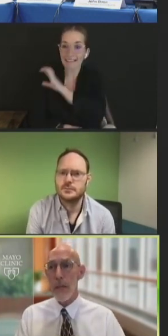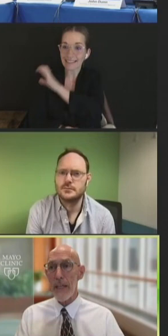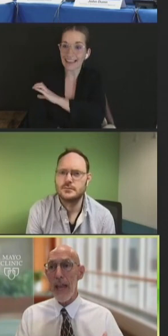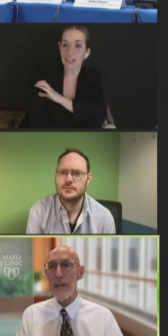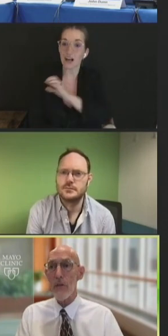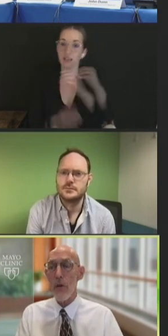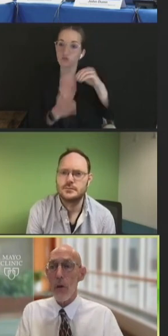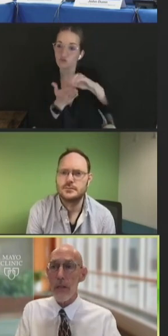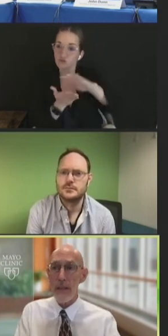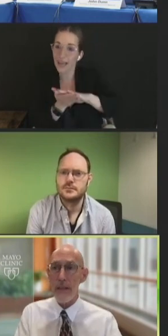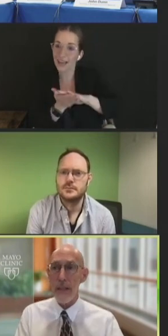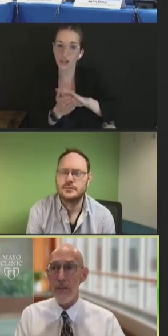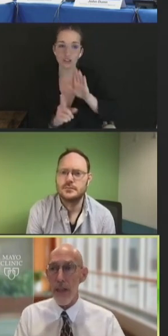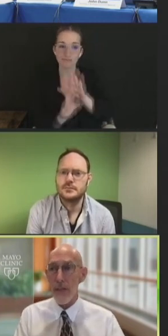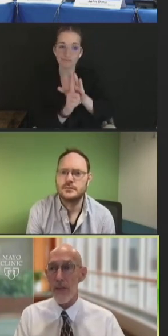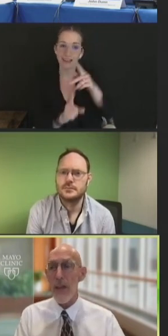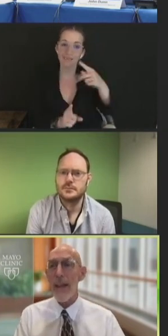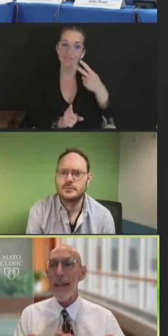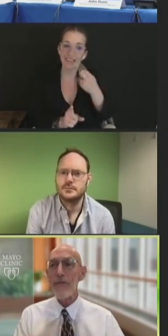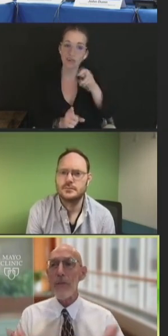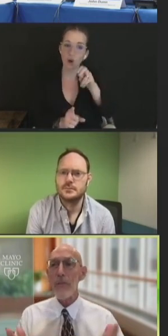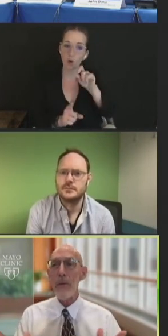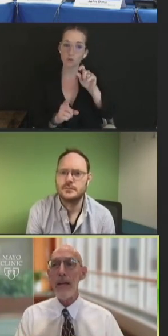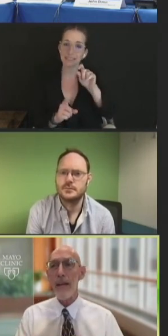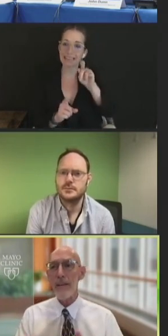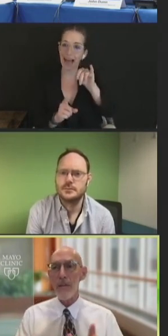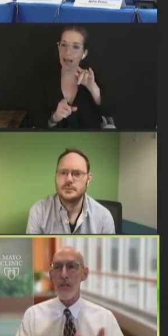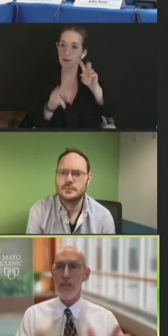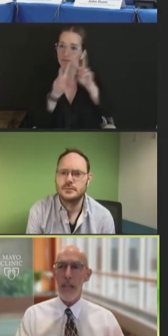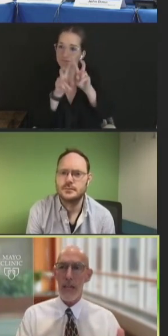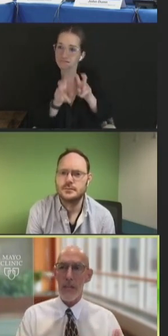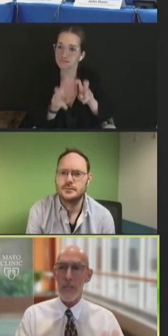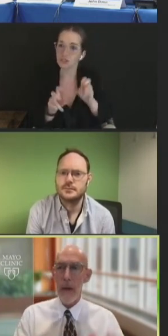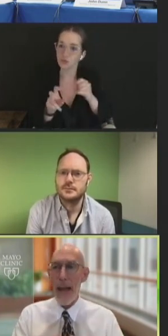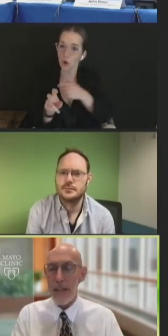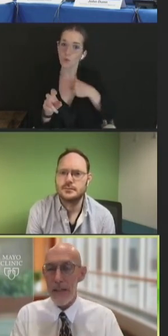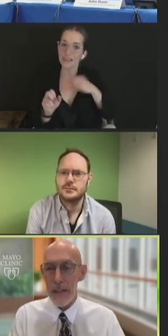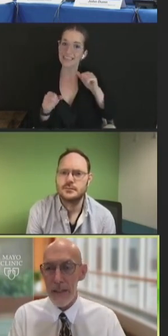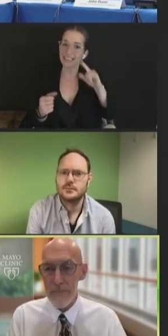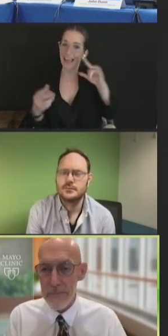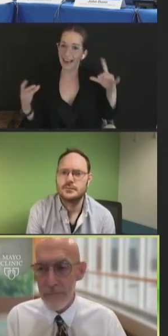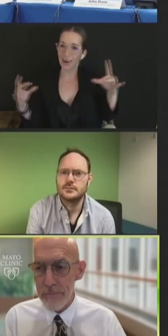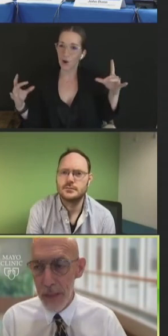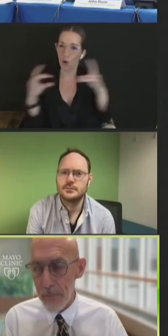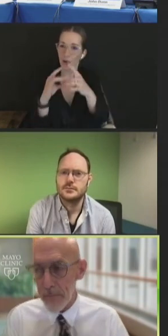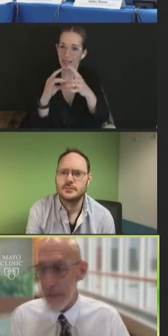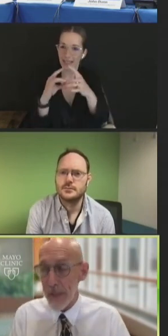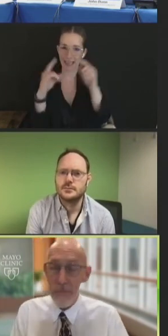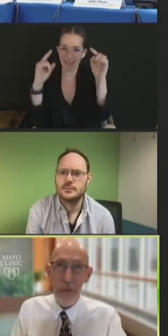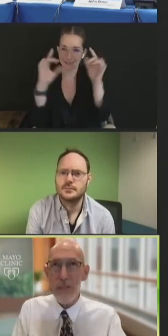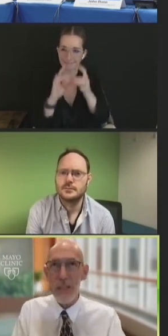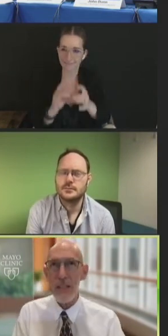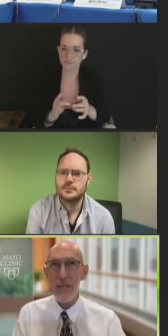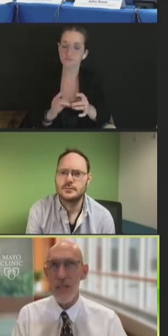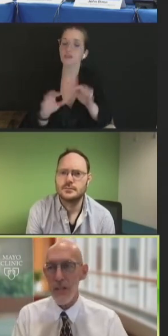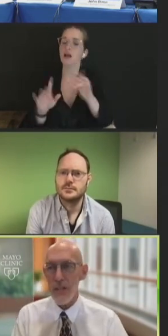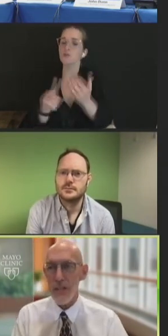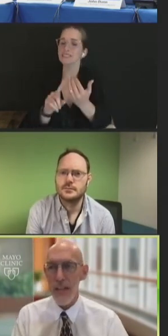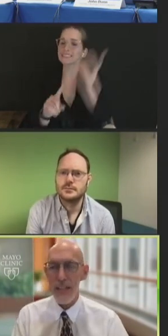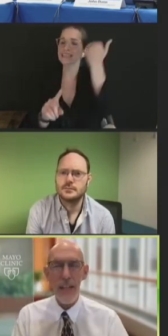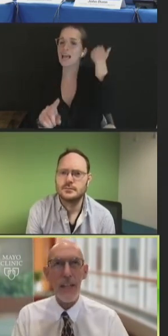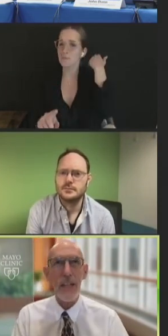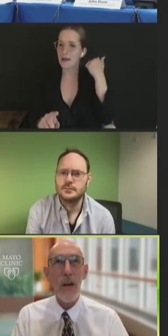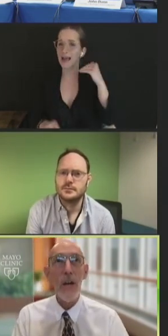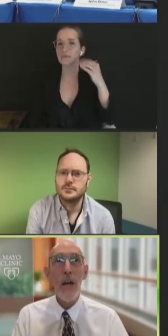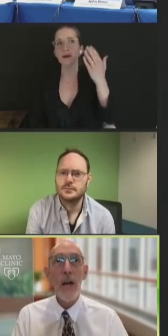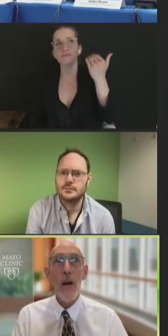we can correlate these things. It's a bit, and let me just take us back a couple, 15-ish years, a